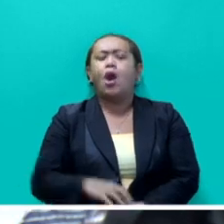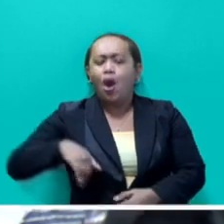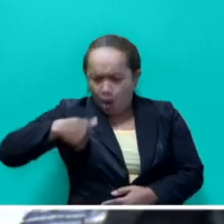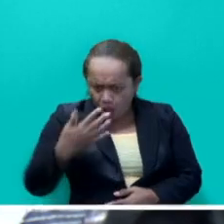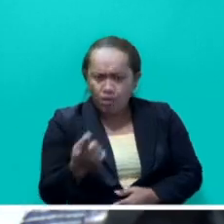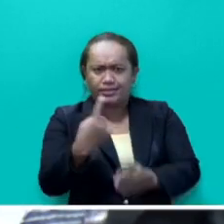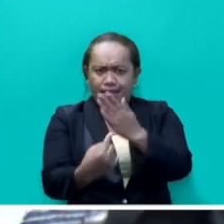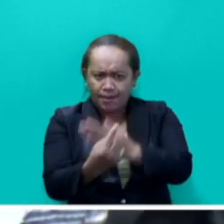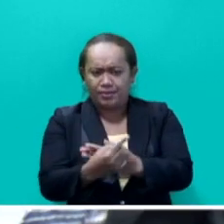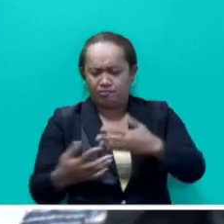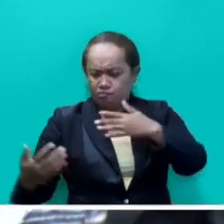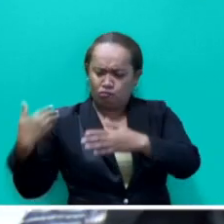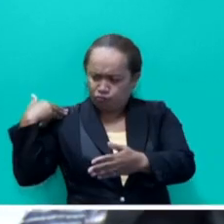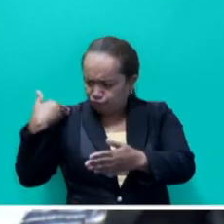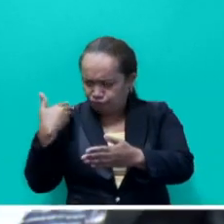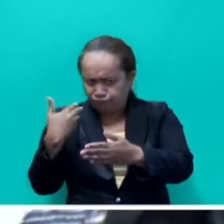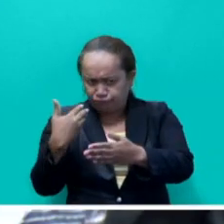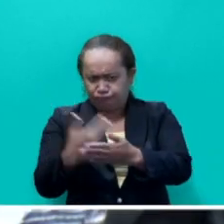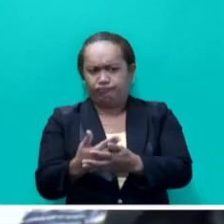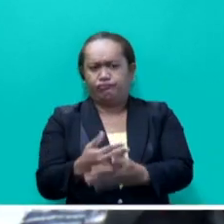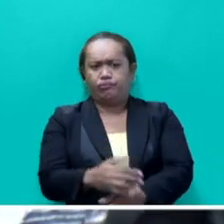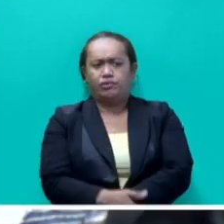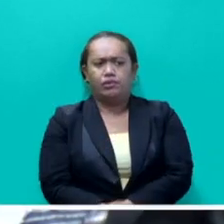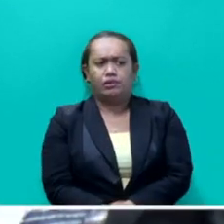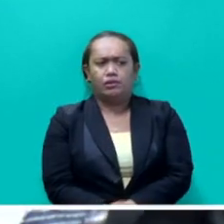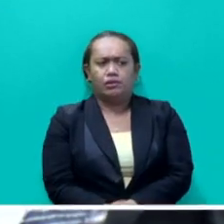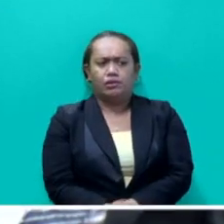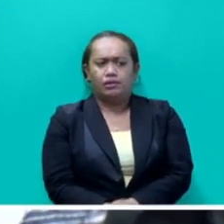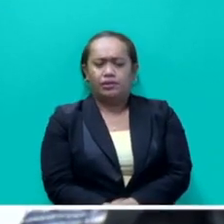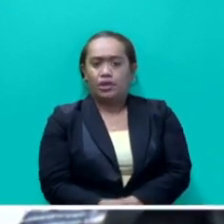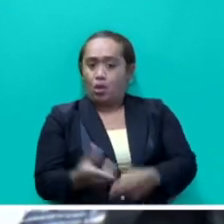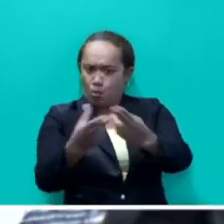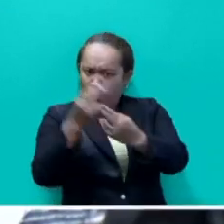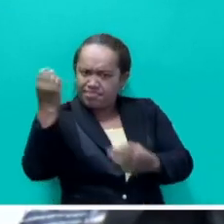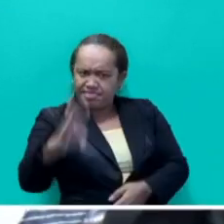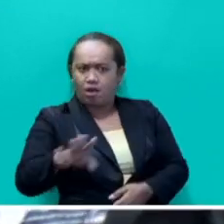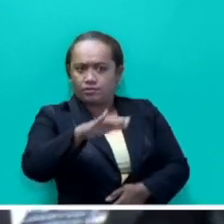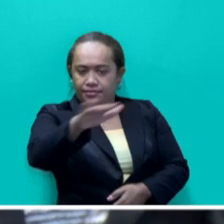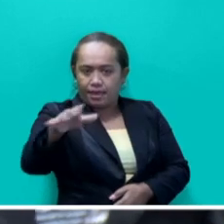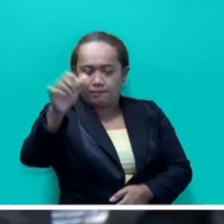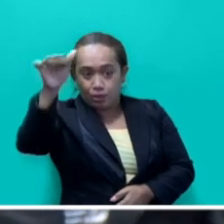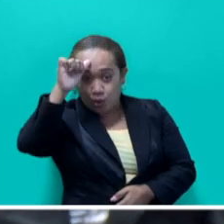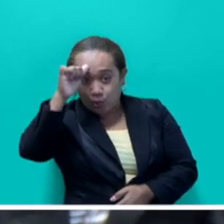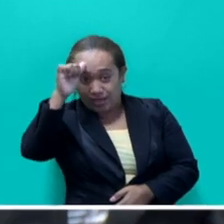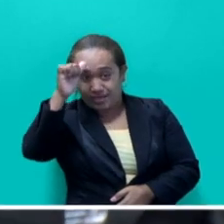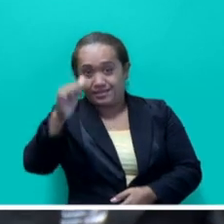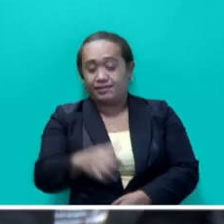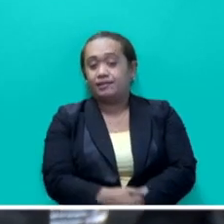truth. Mr. Speaker. And unfortunately, without them knowing,